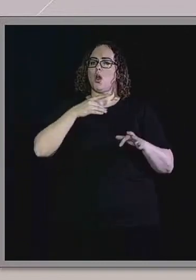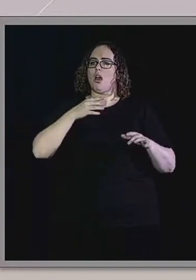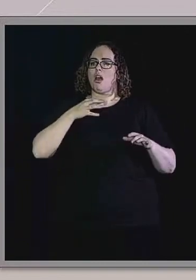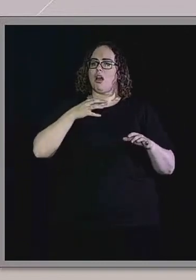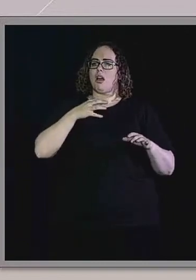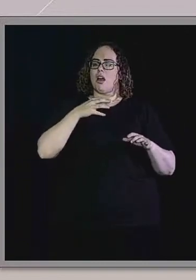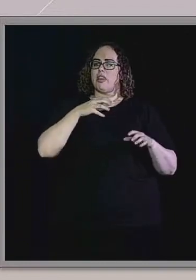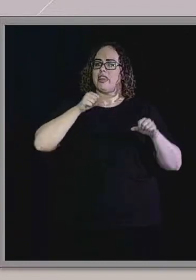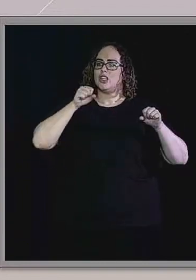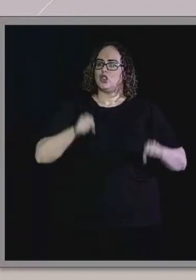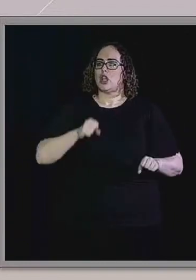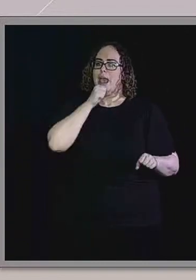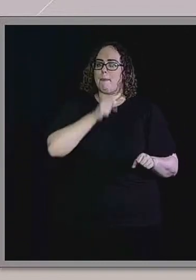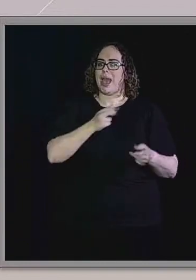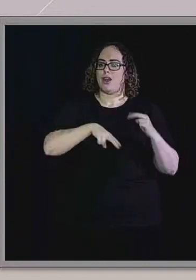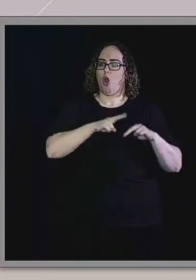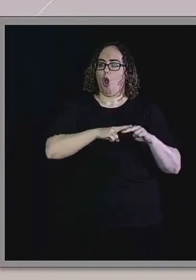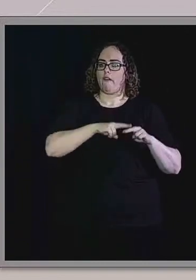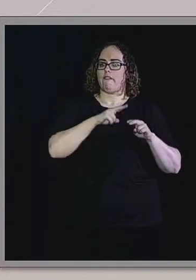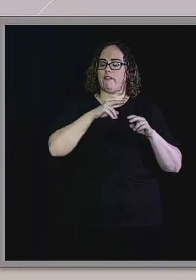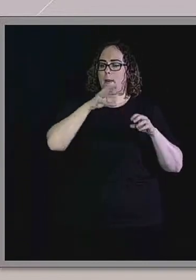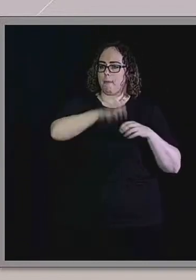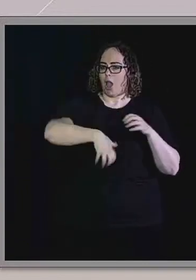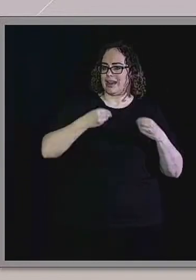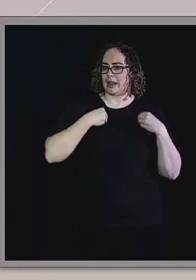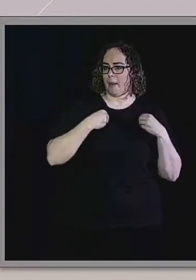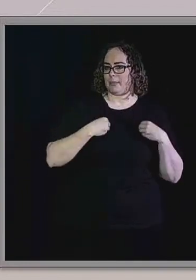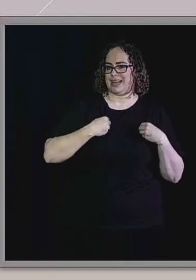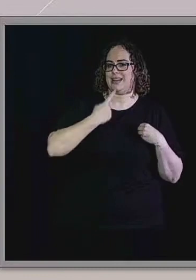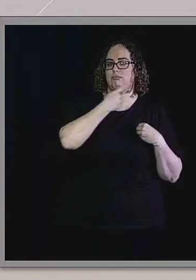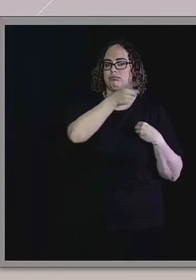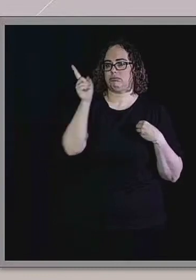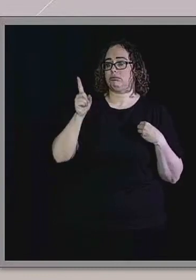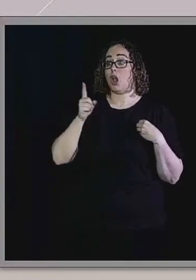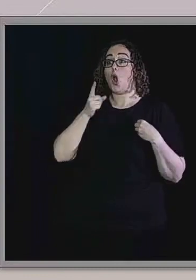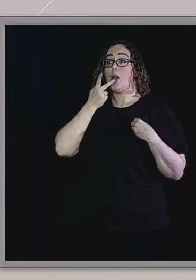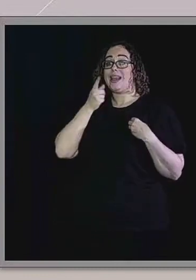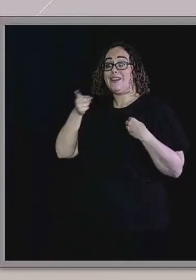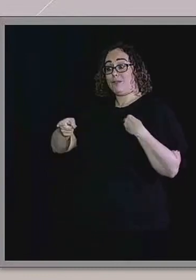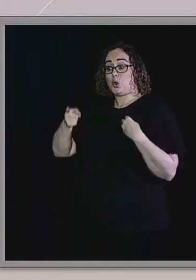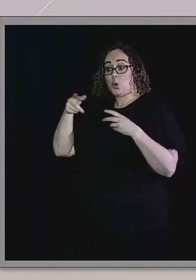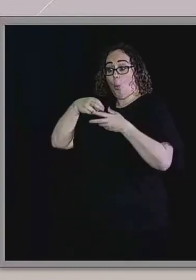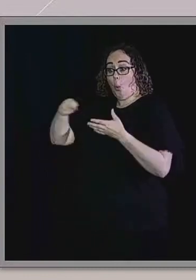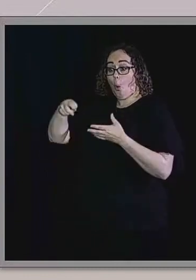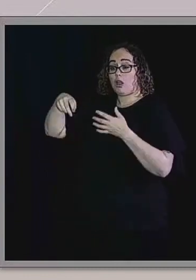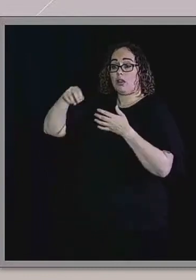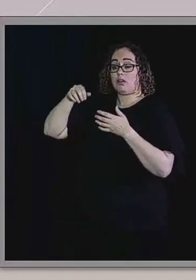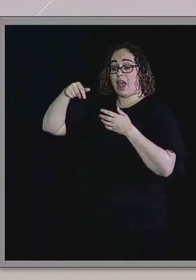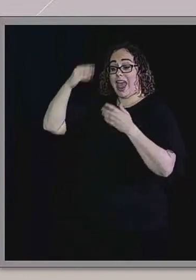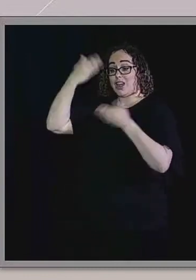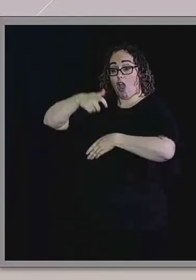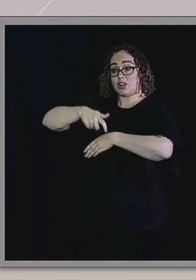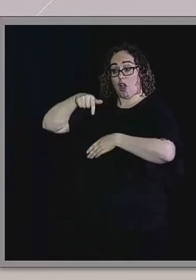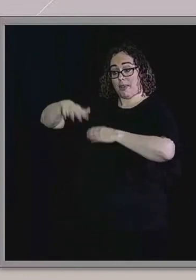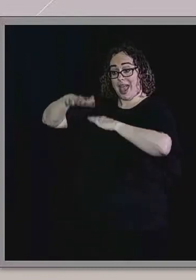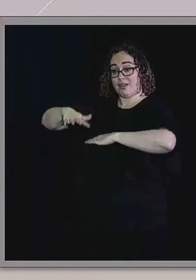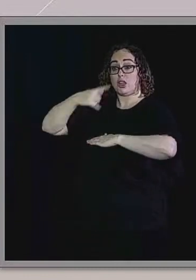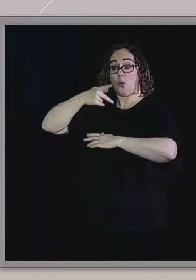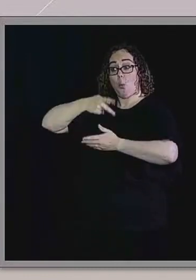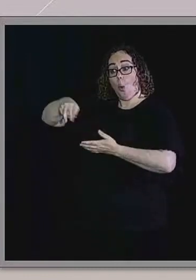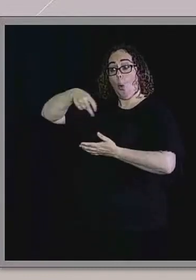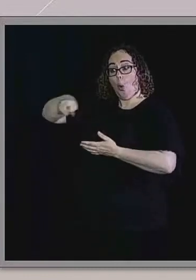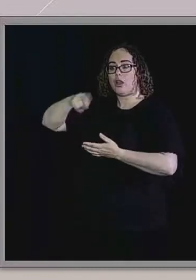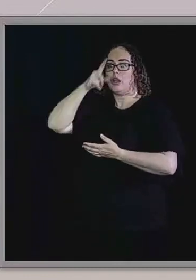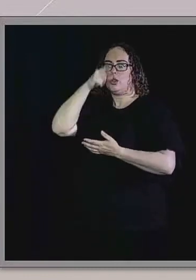from young girls and the like, really derogatory, demeaning stuff about these people, telling